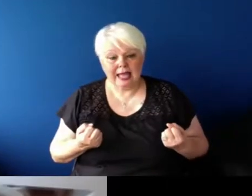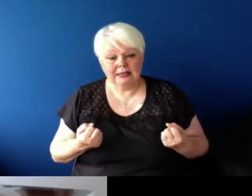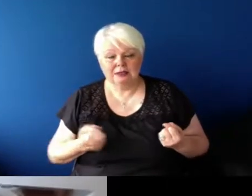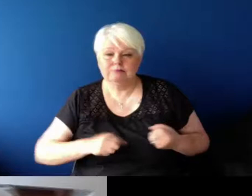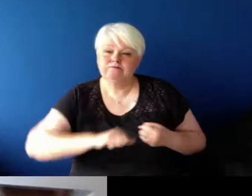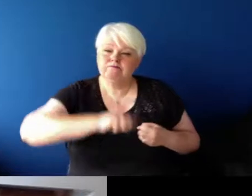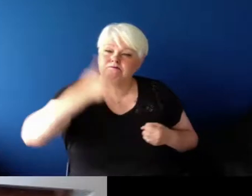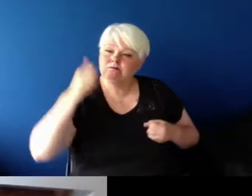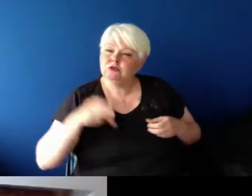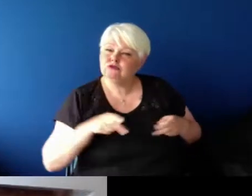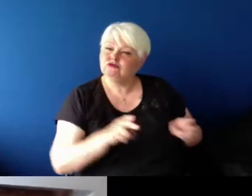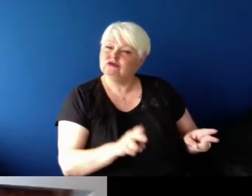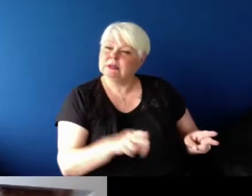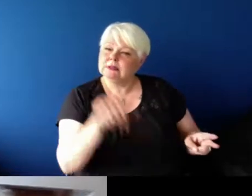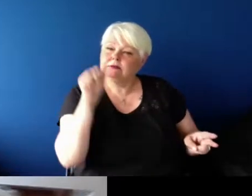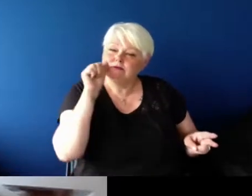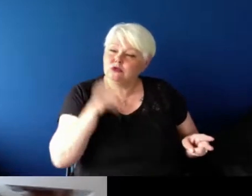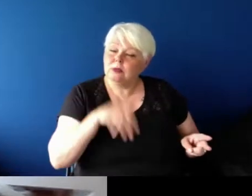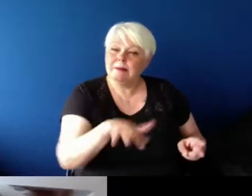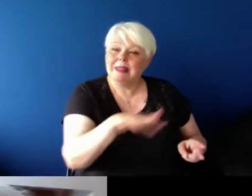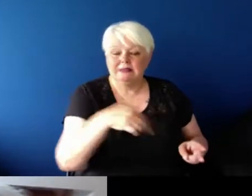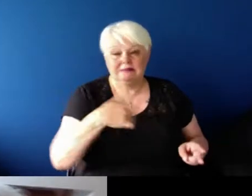ways that I wasn't, and knew the place,